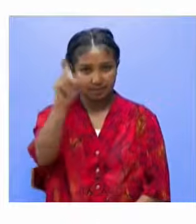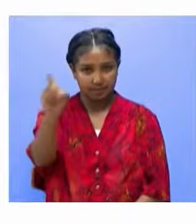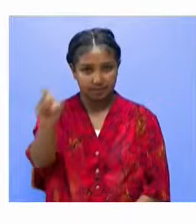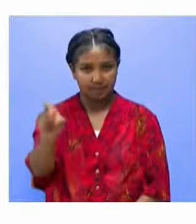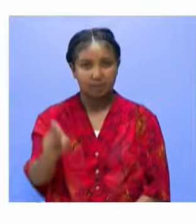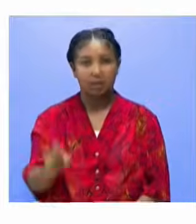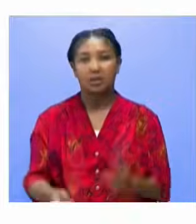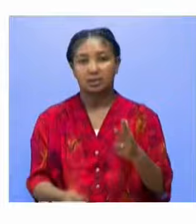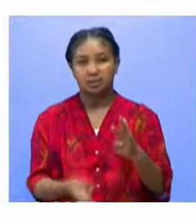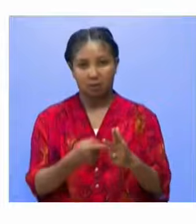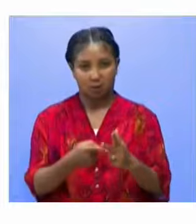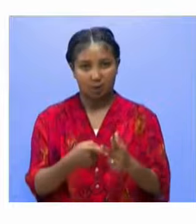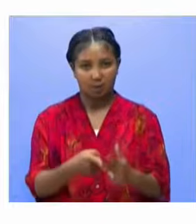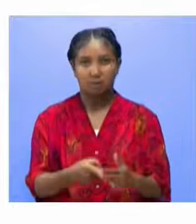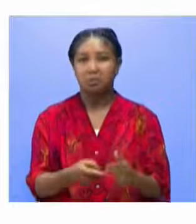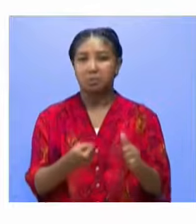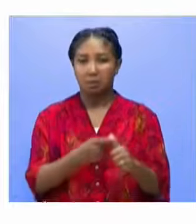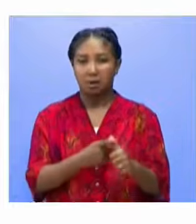The third one,